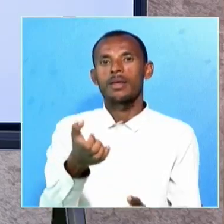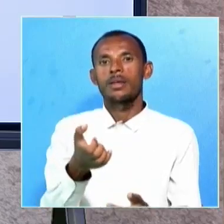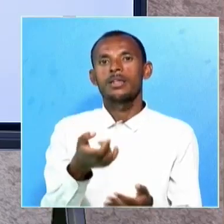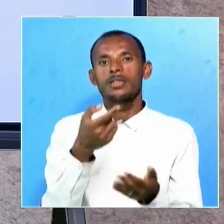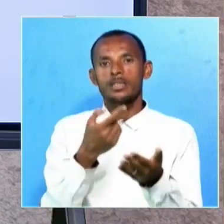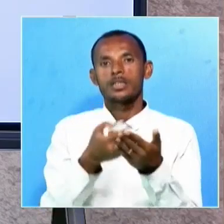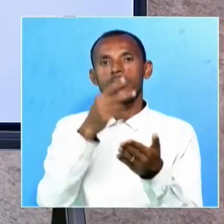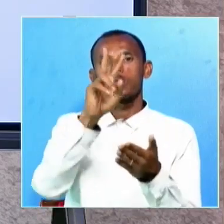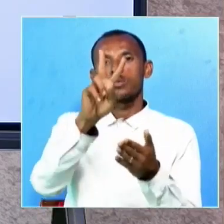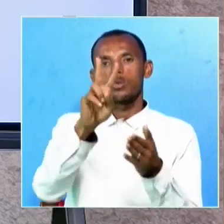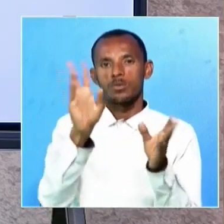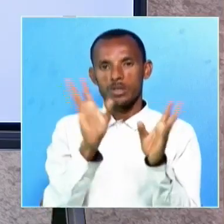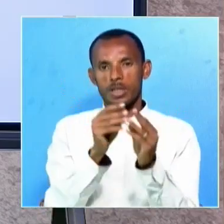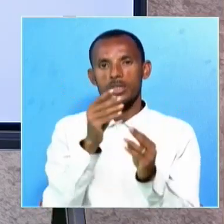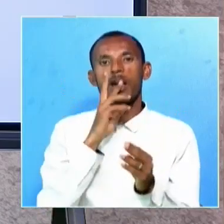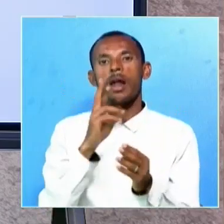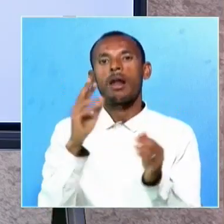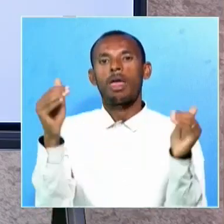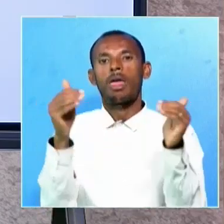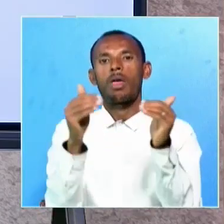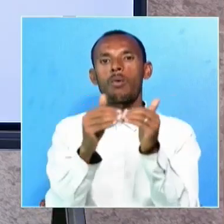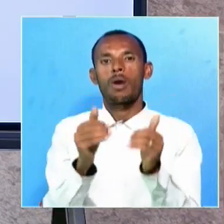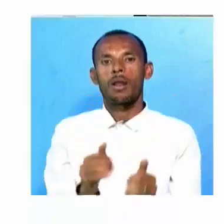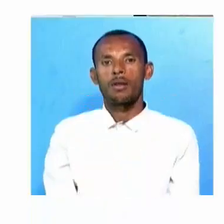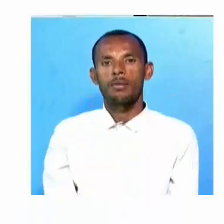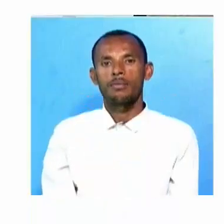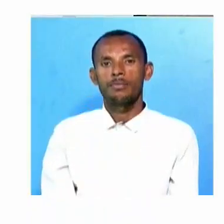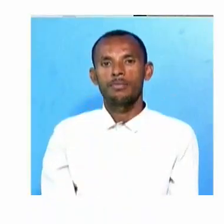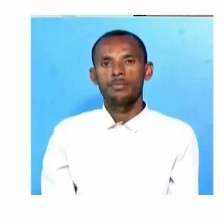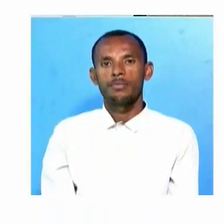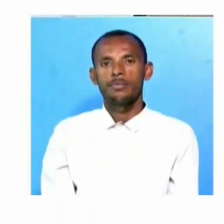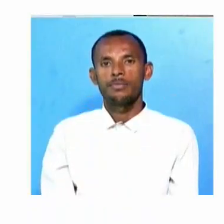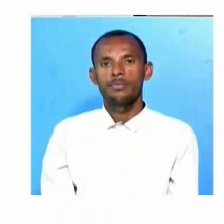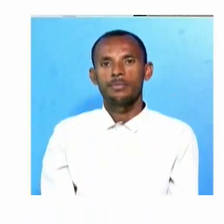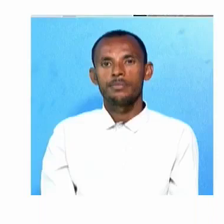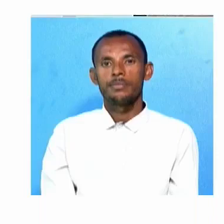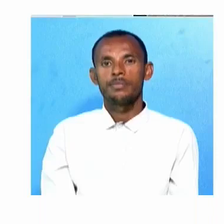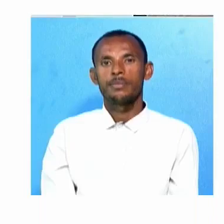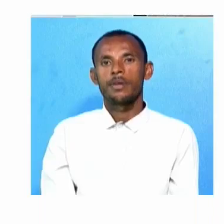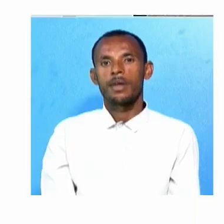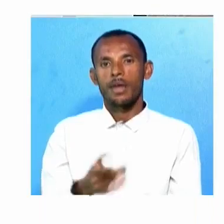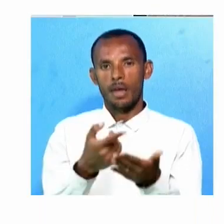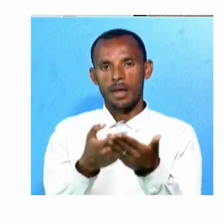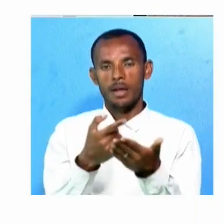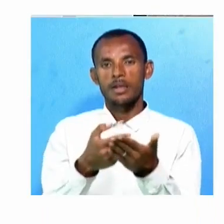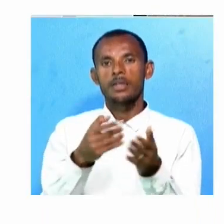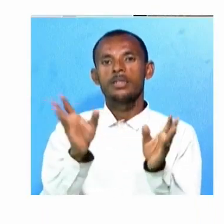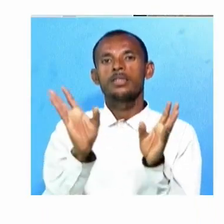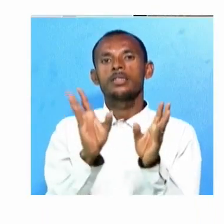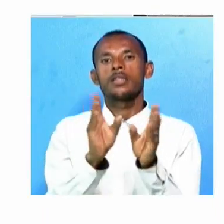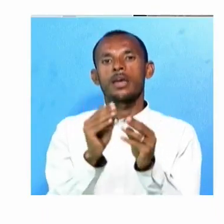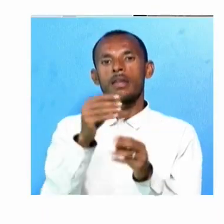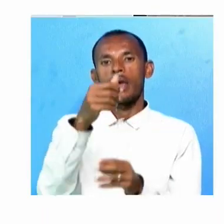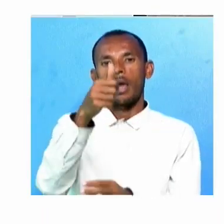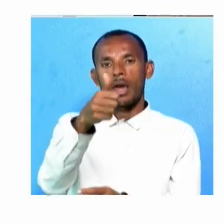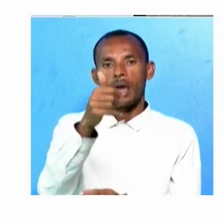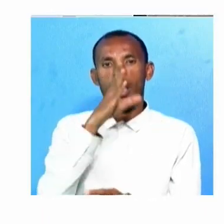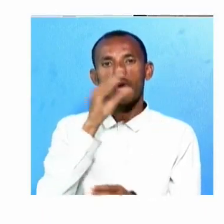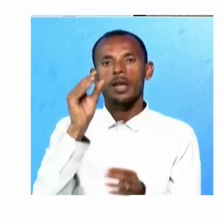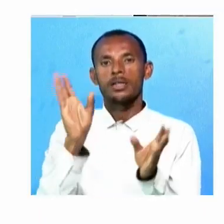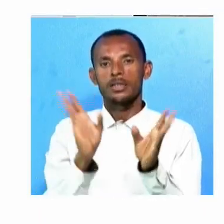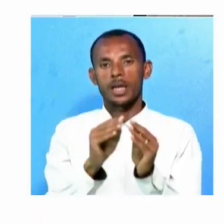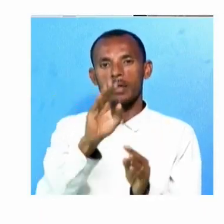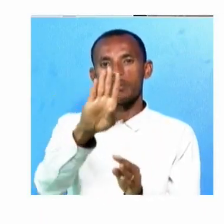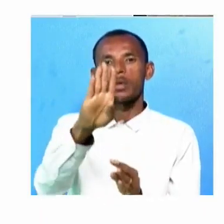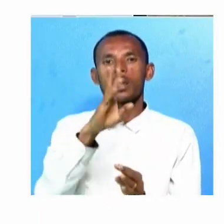two sets are equal sets. Therefore, here set A and set B